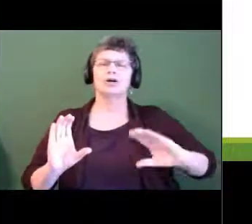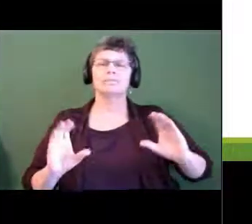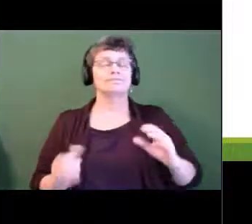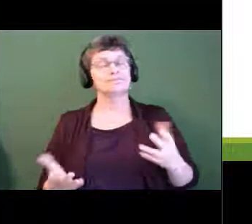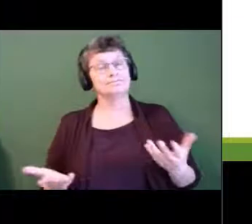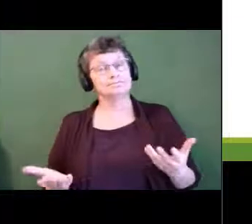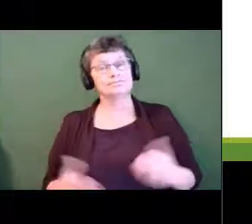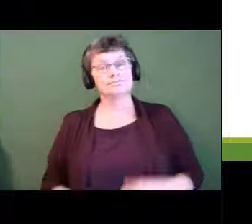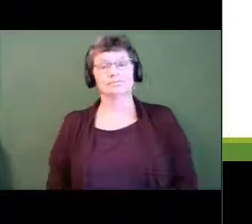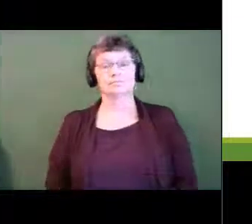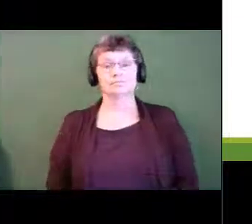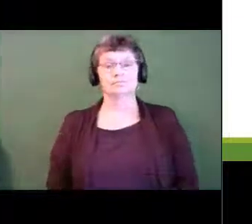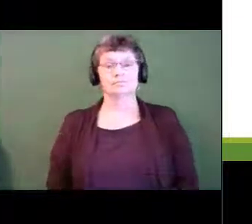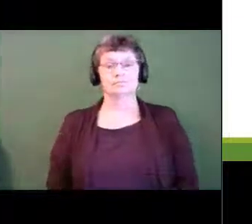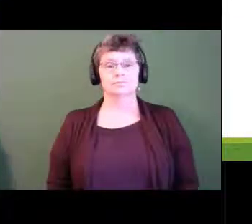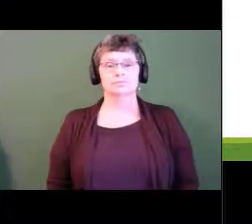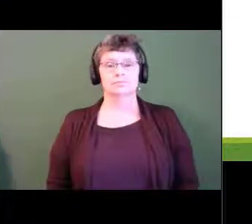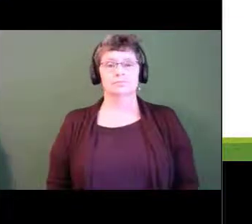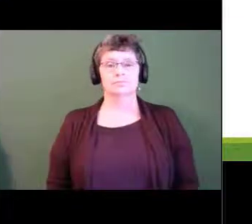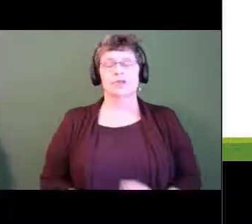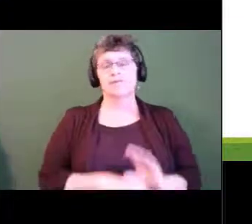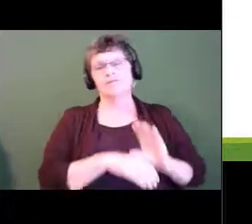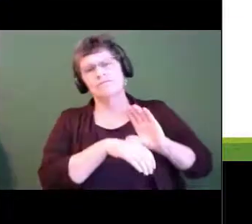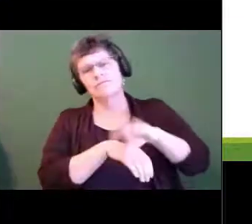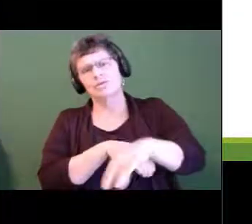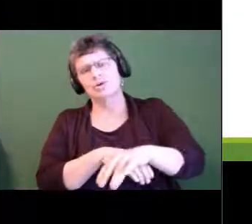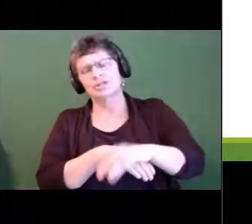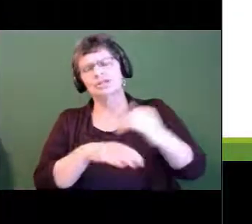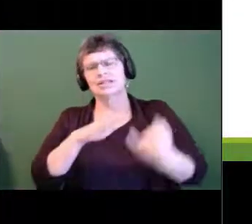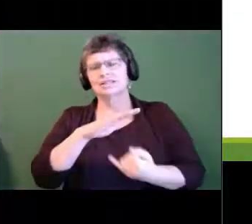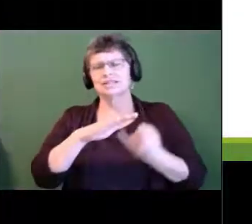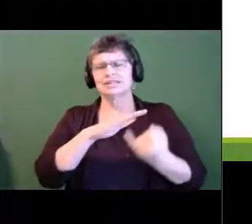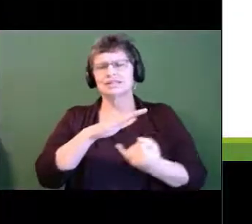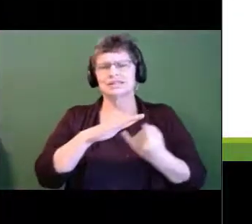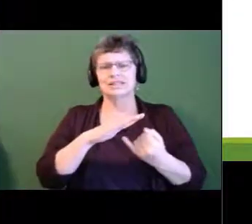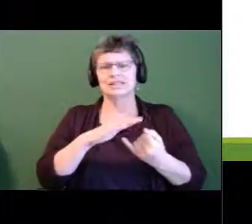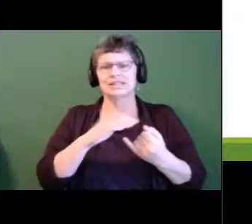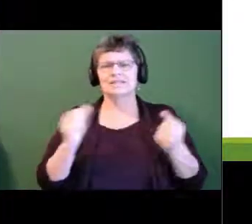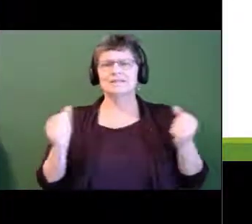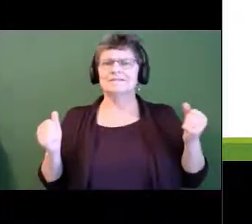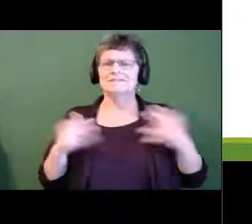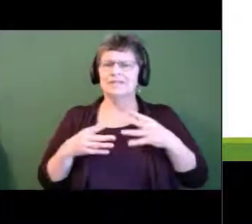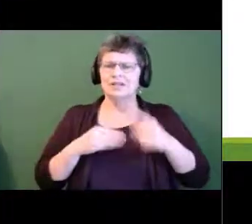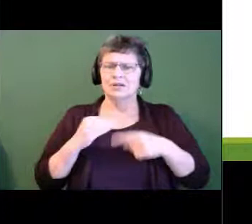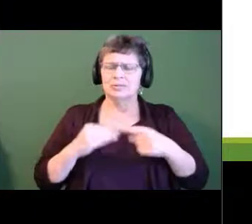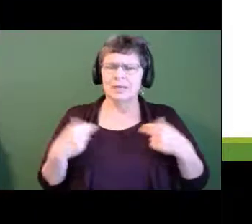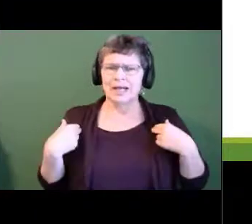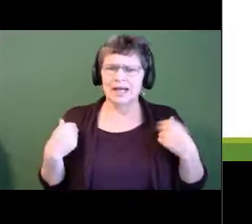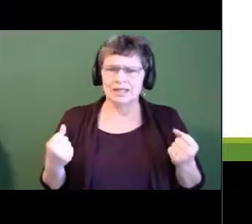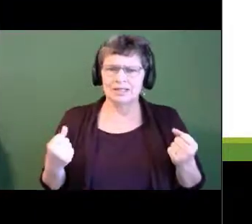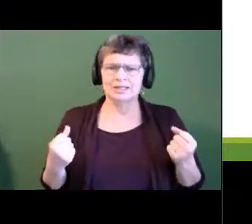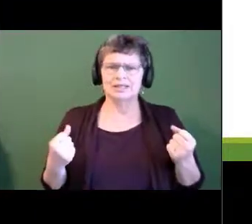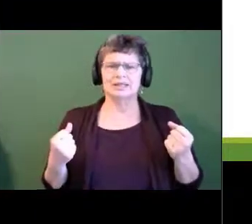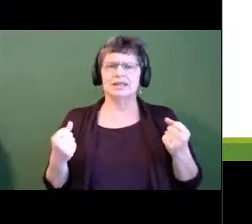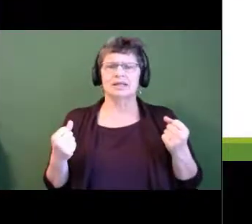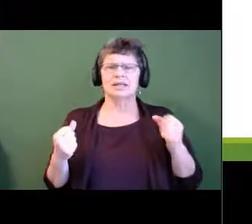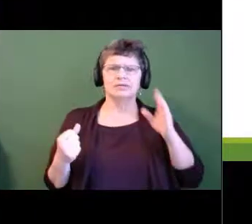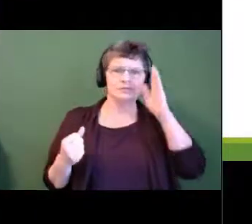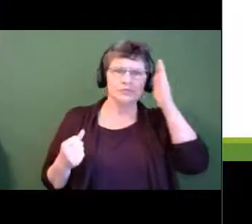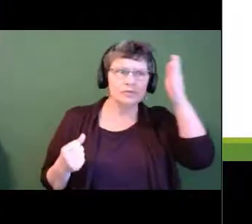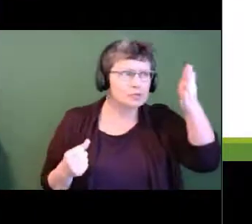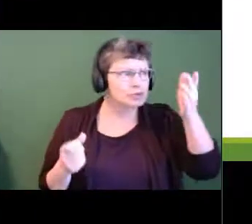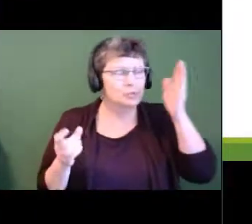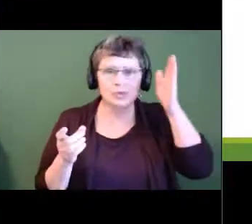social isolation, fear for health in the future leads to chronic stress with negative impacts on mental, emotional health for many, and